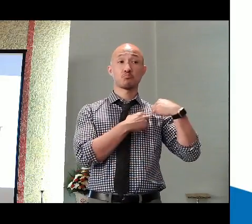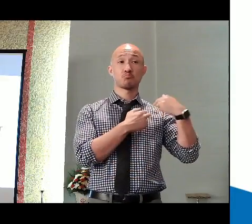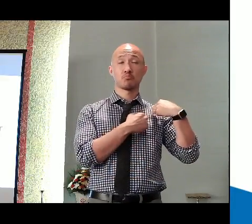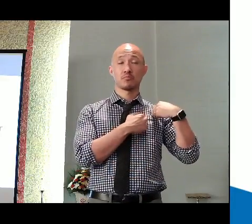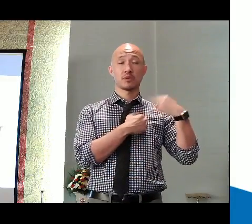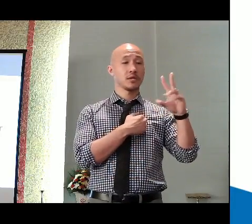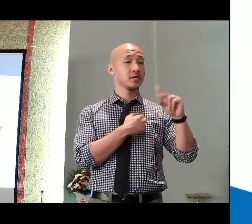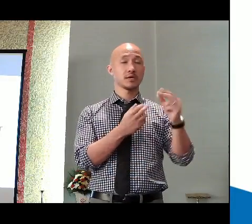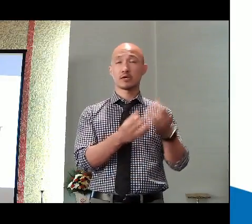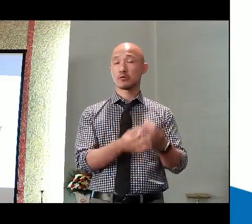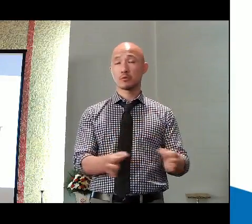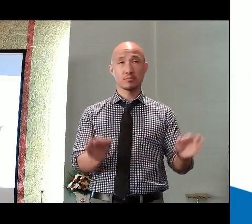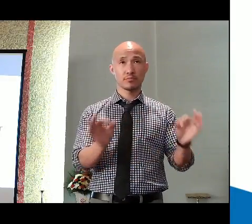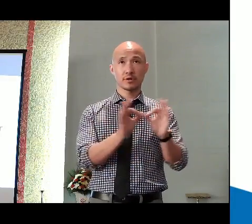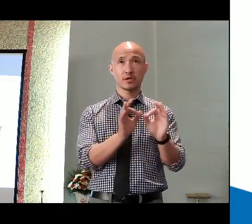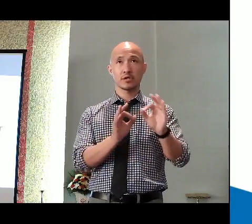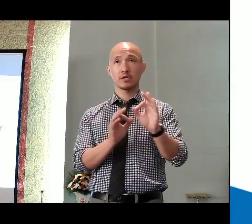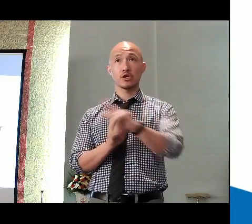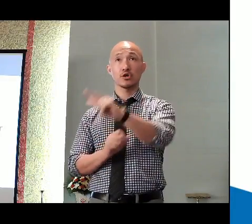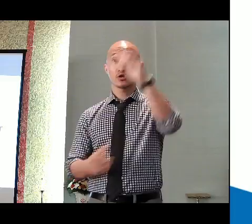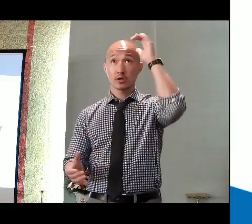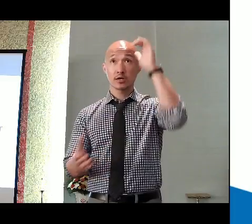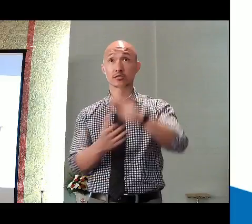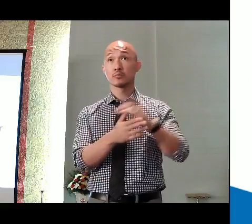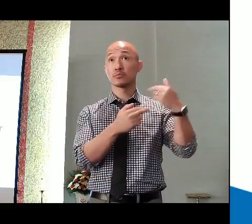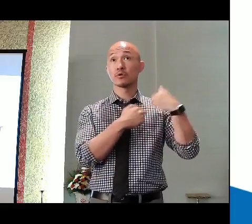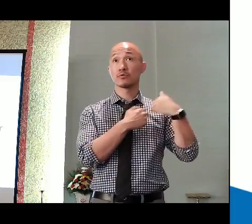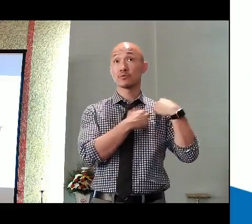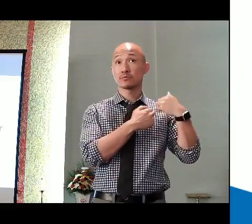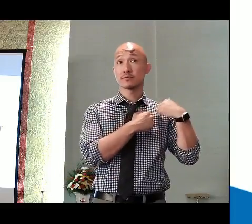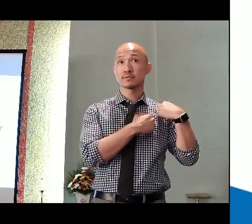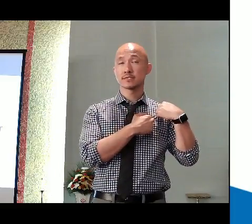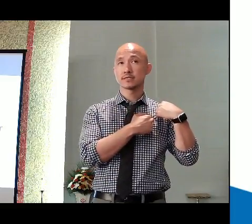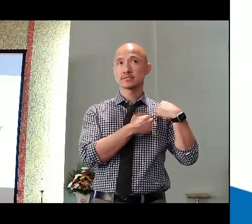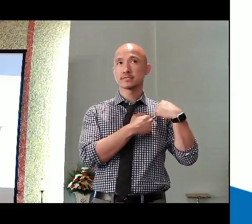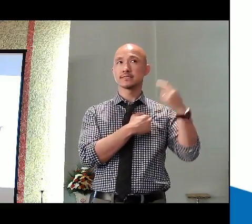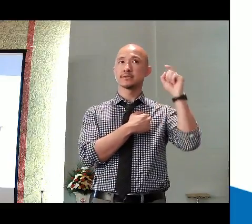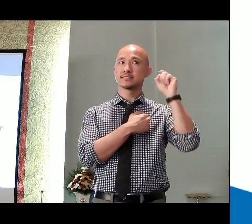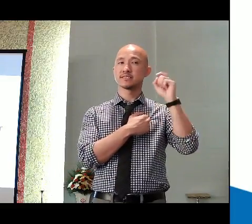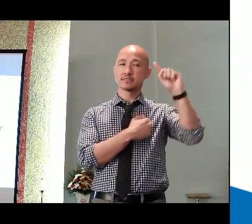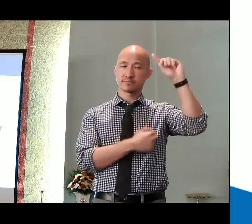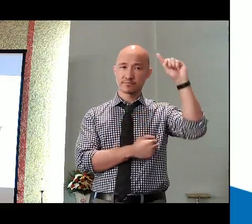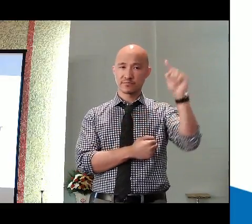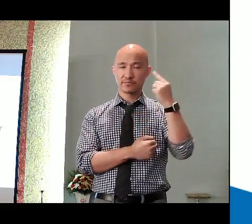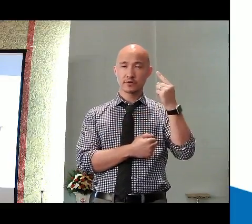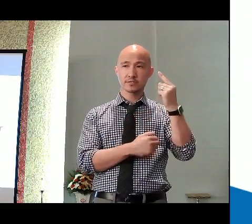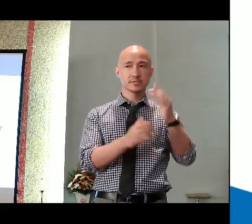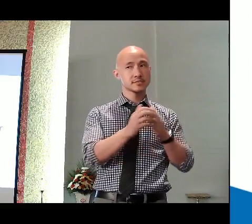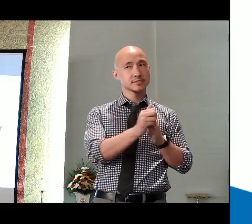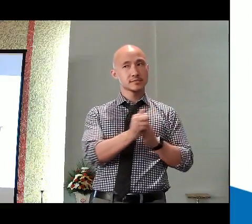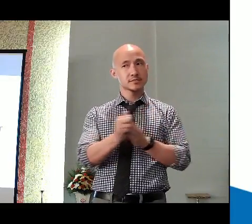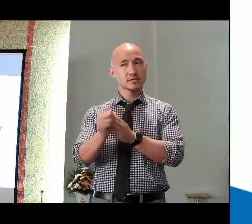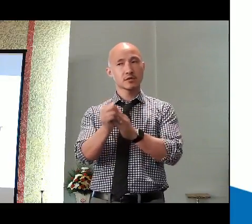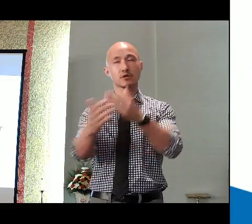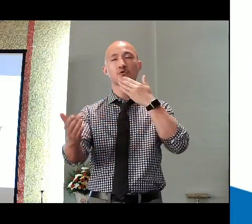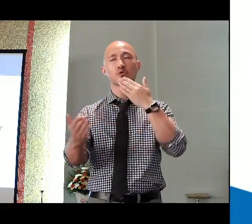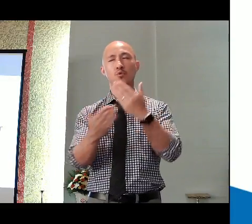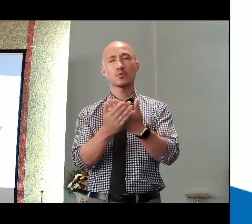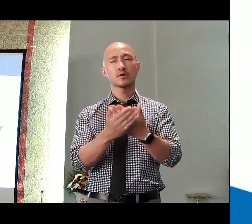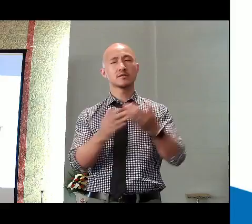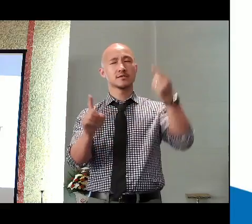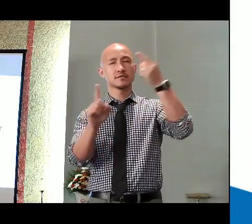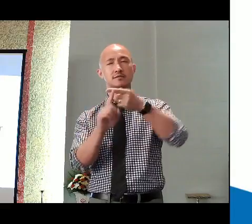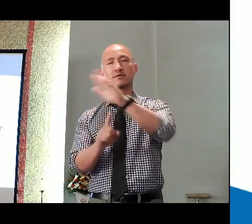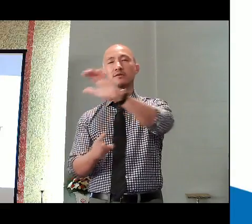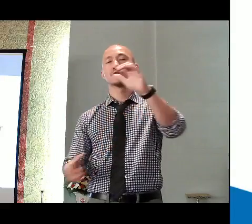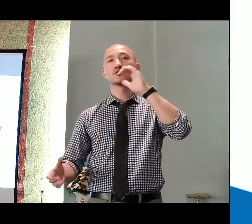head to her as Jesus is to us. Your career or your job, whatever it is that you